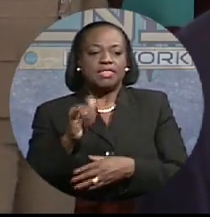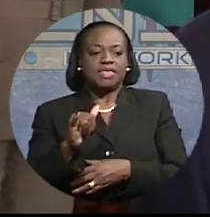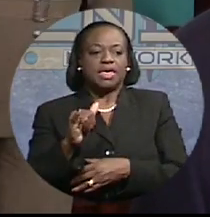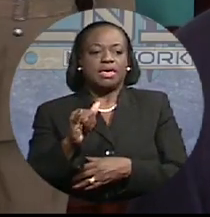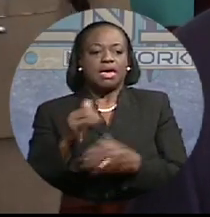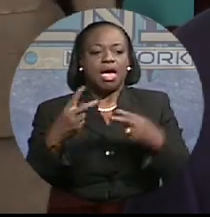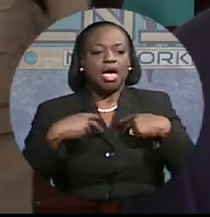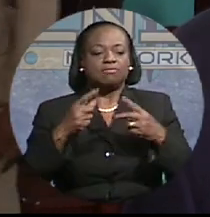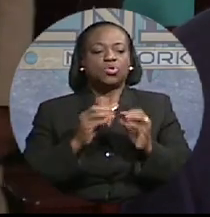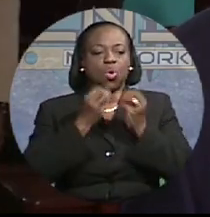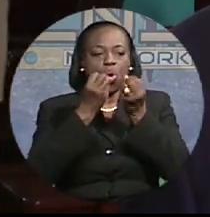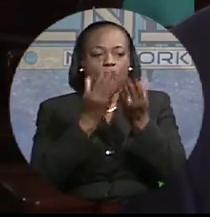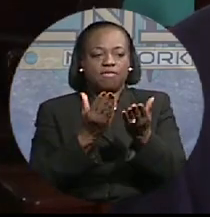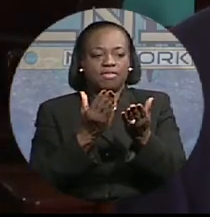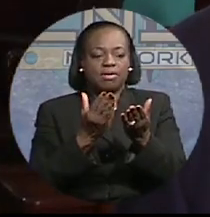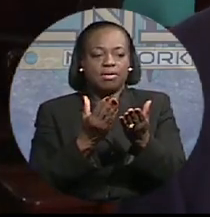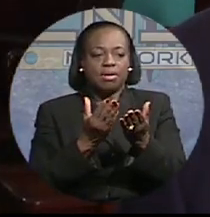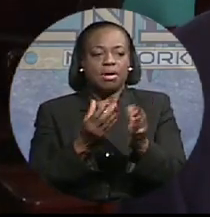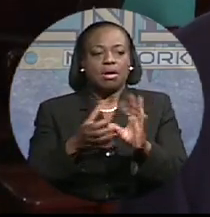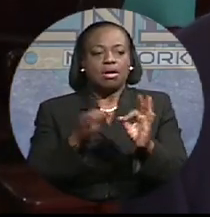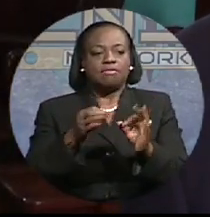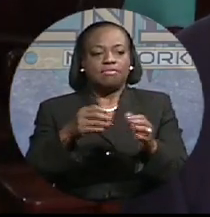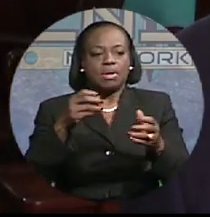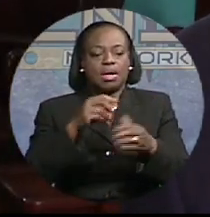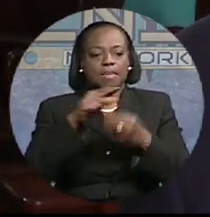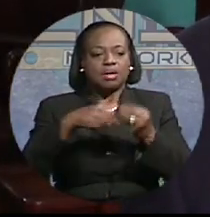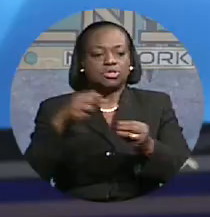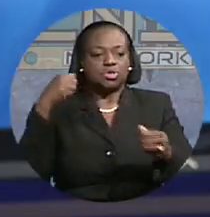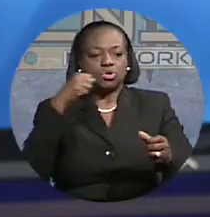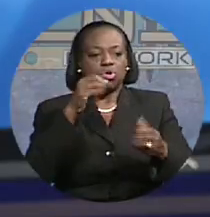about crime fighting and their involvement therein.